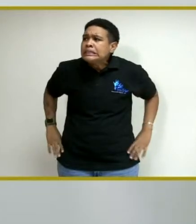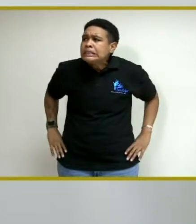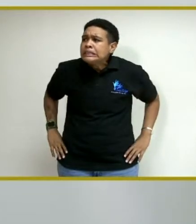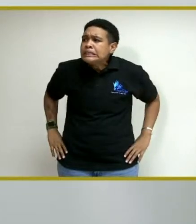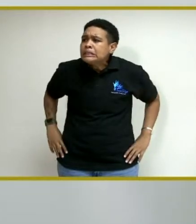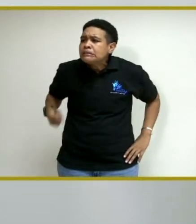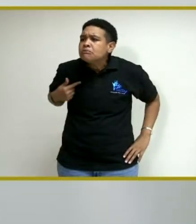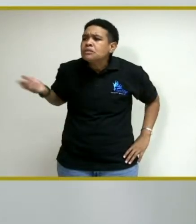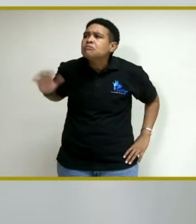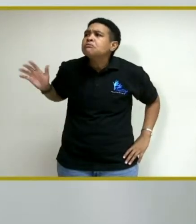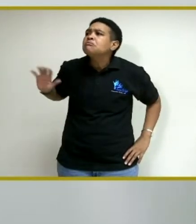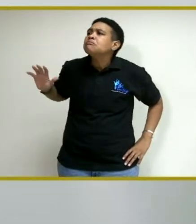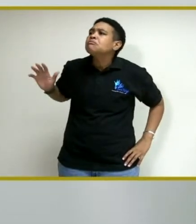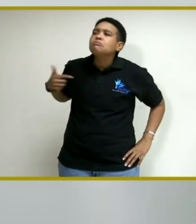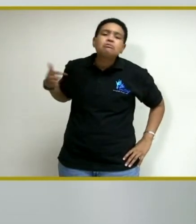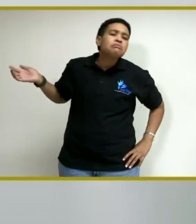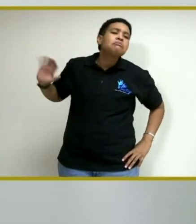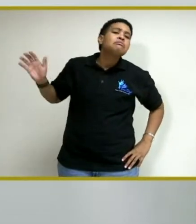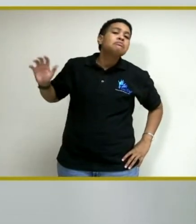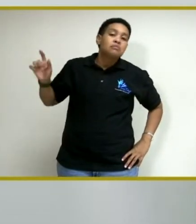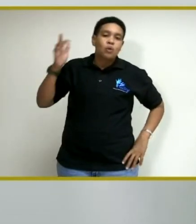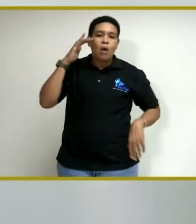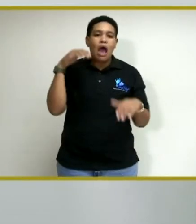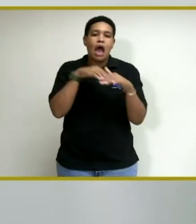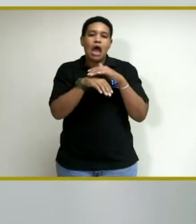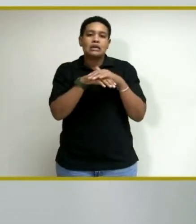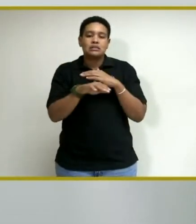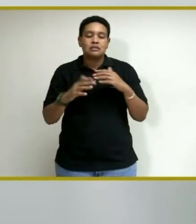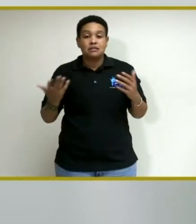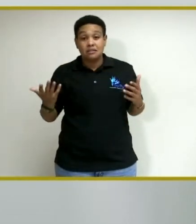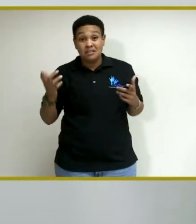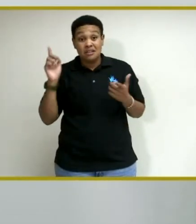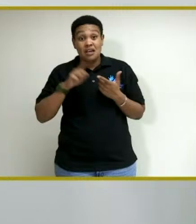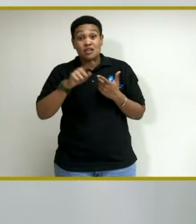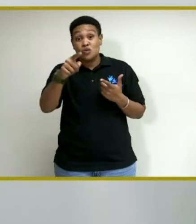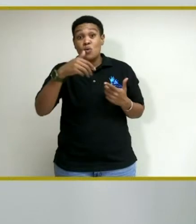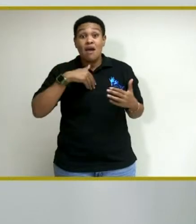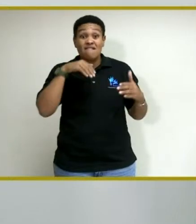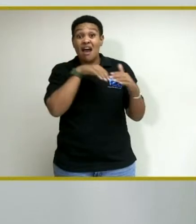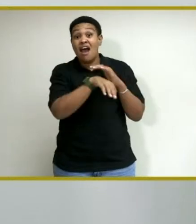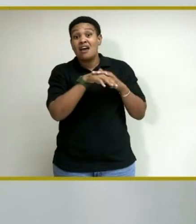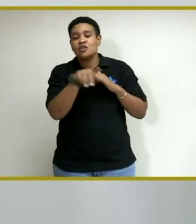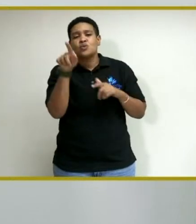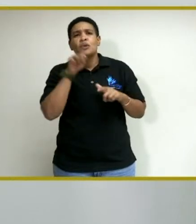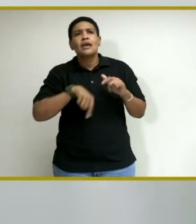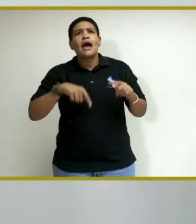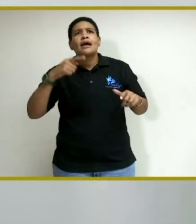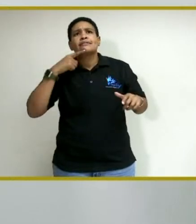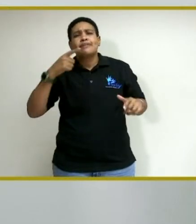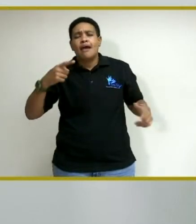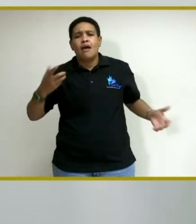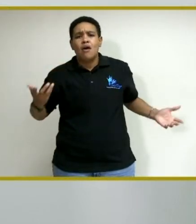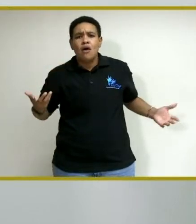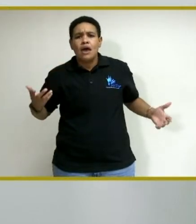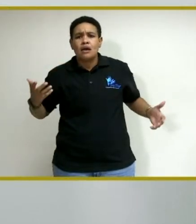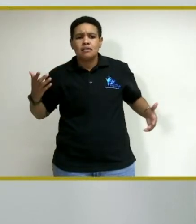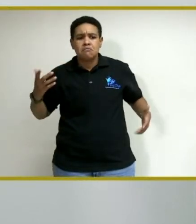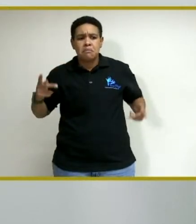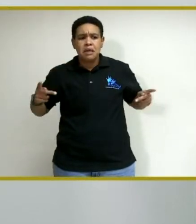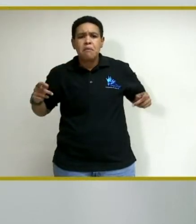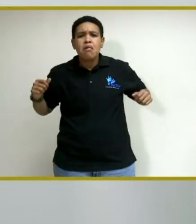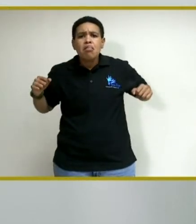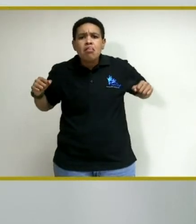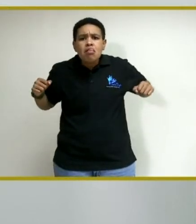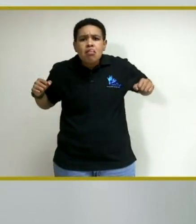be measured in the context of access. Until you have access, you can't claim that hesitancy is the